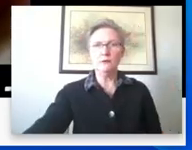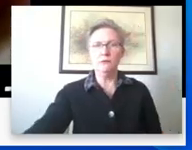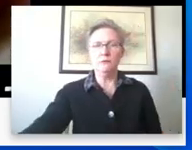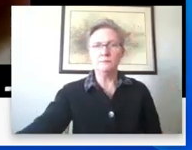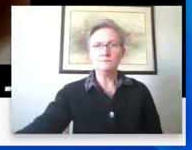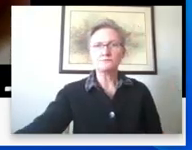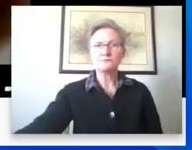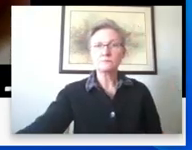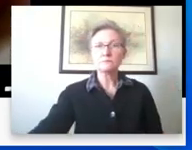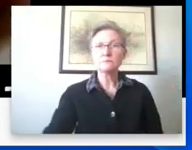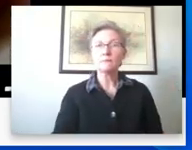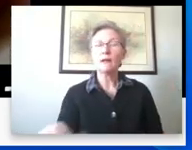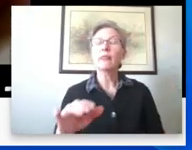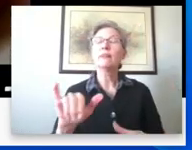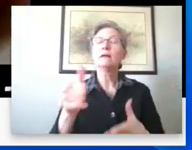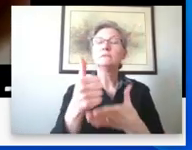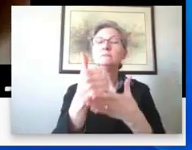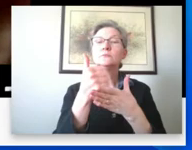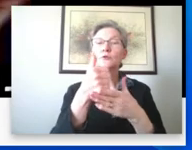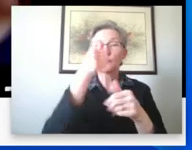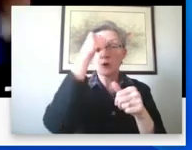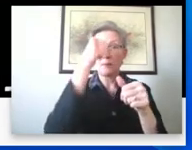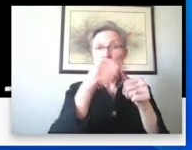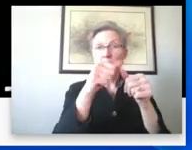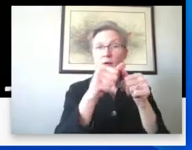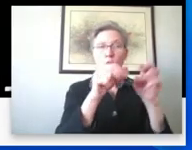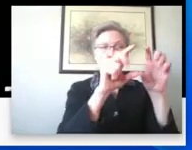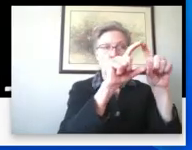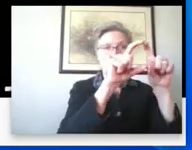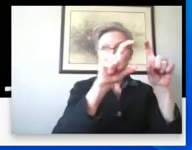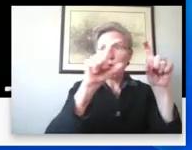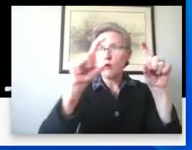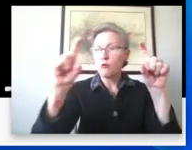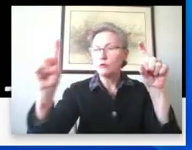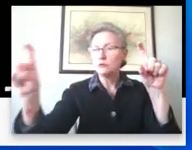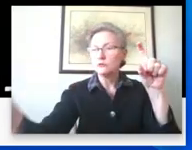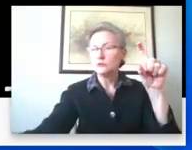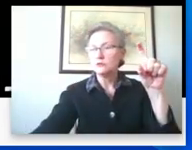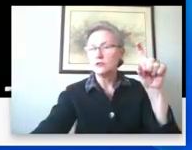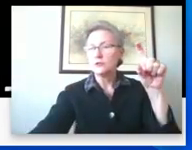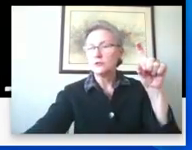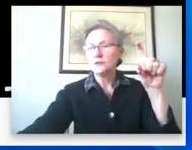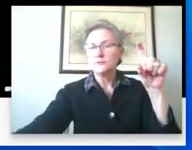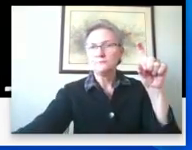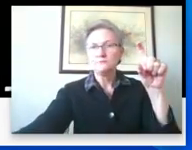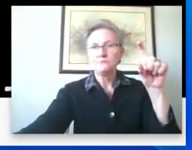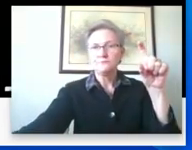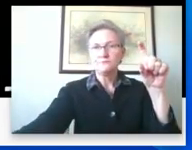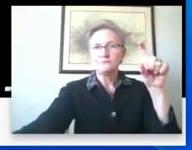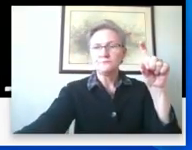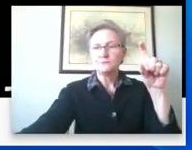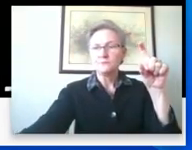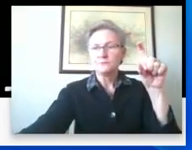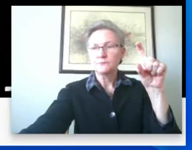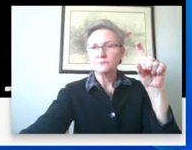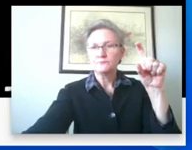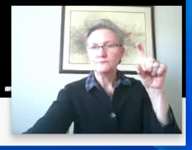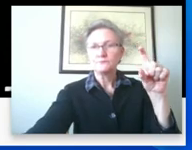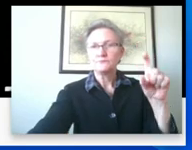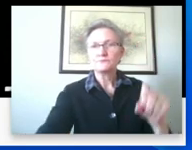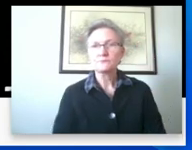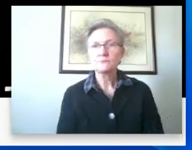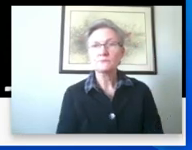remember the difference between rows and columns. I think about rows are like movie theaters, so I start that off first. And